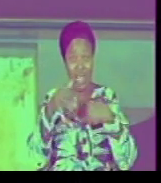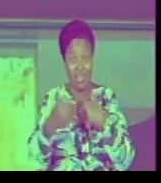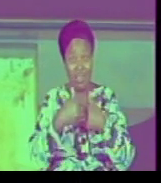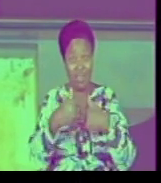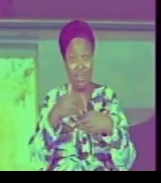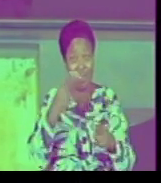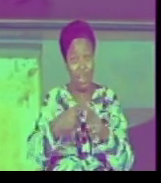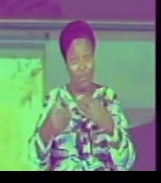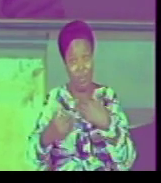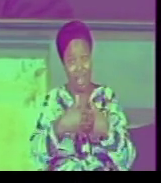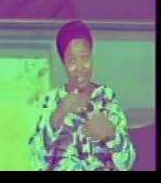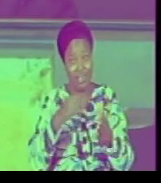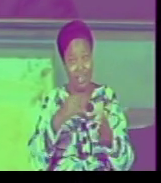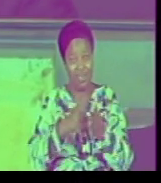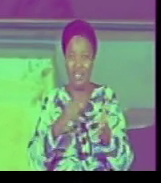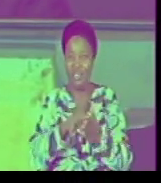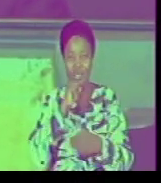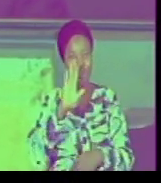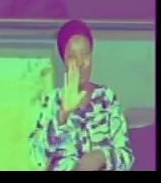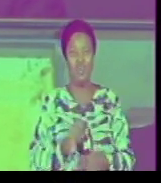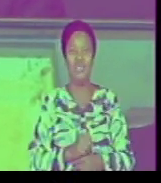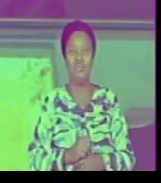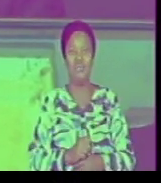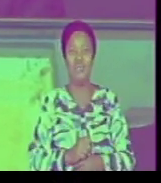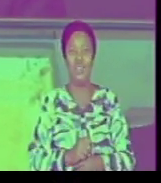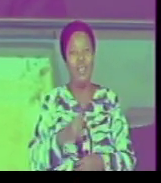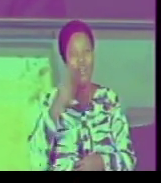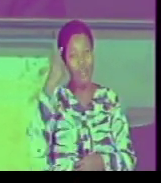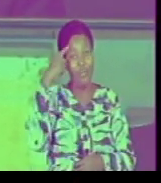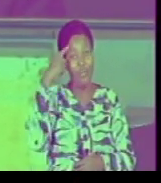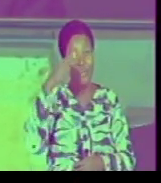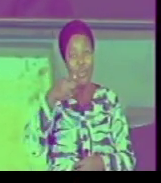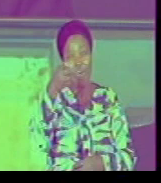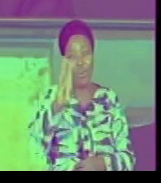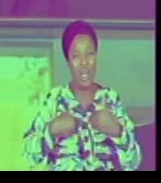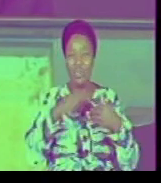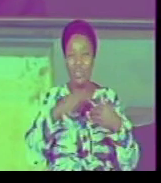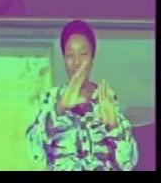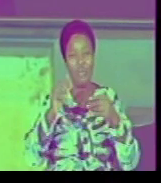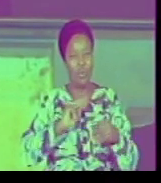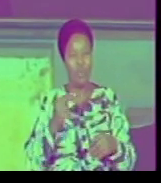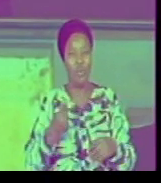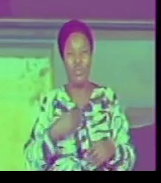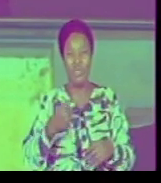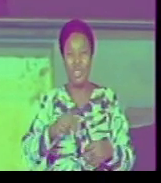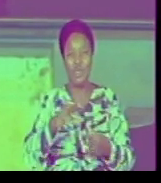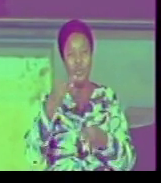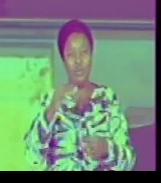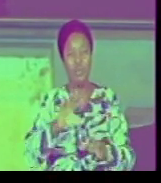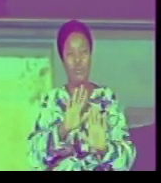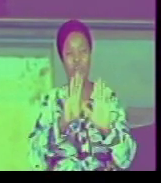For God has not given us the spirit of fear, but